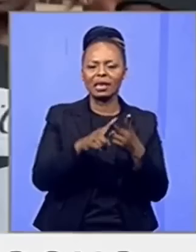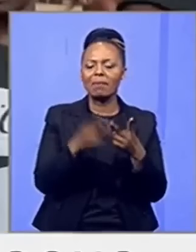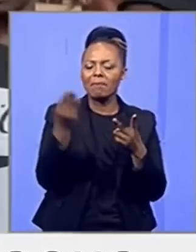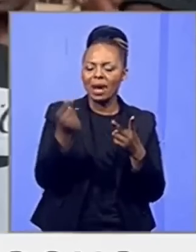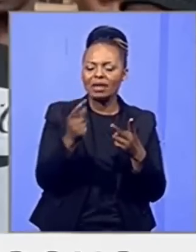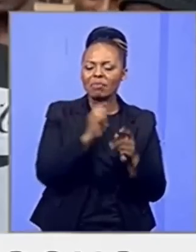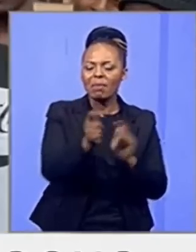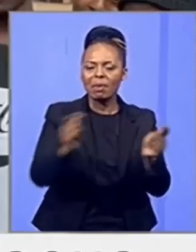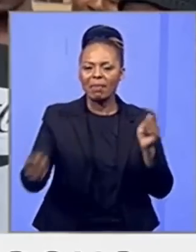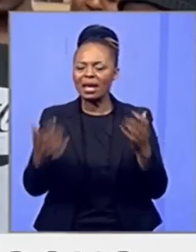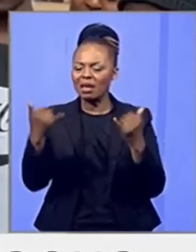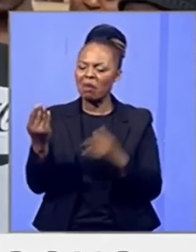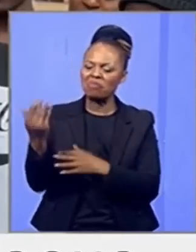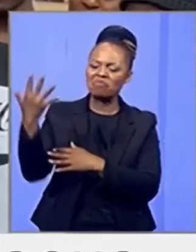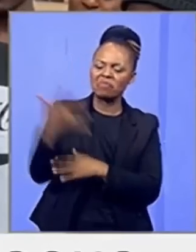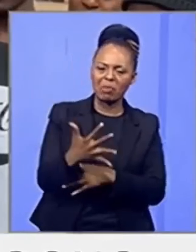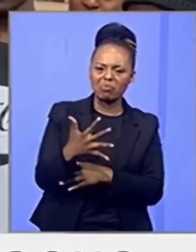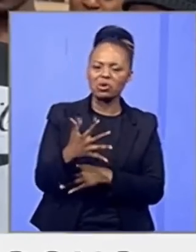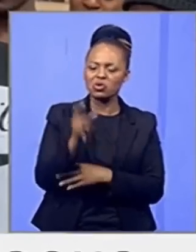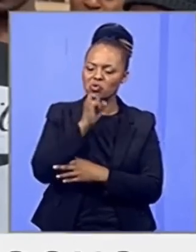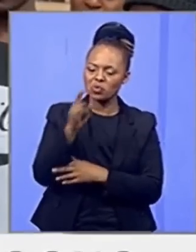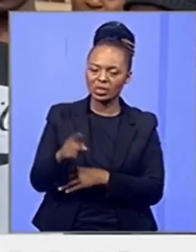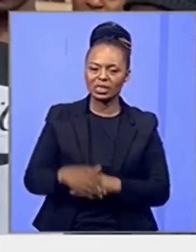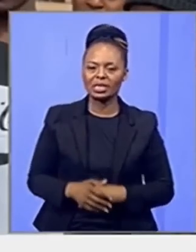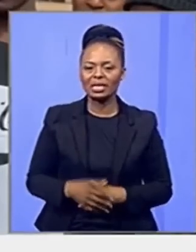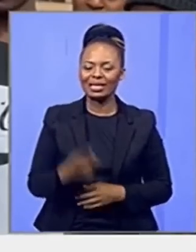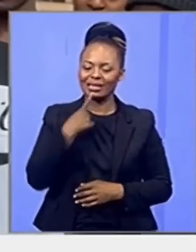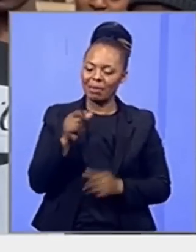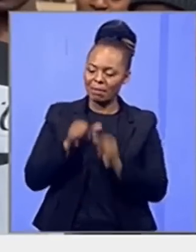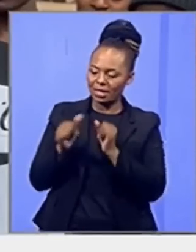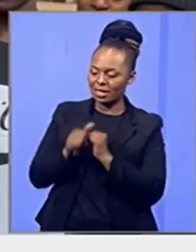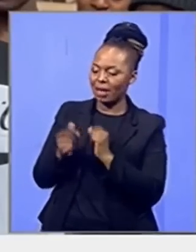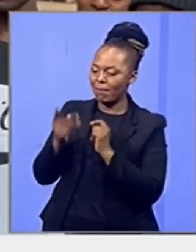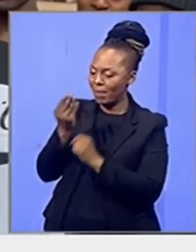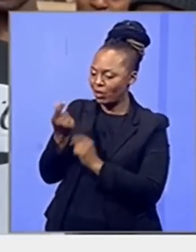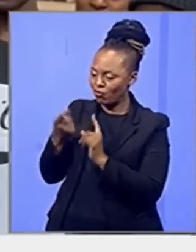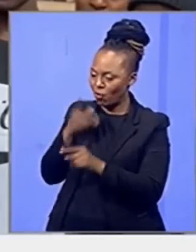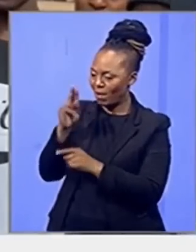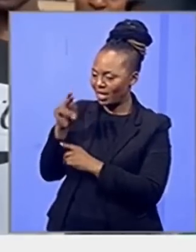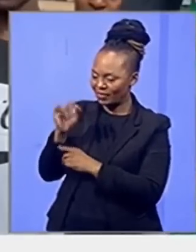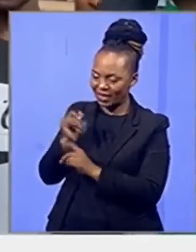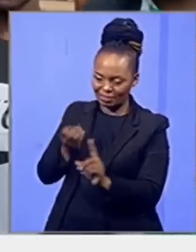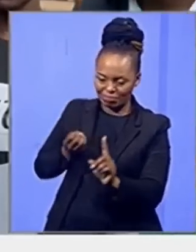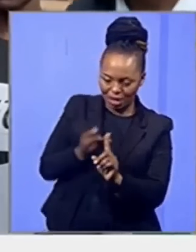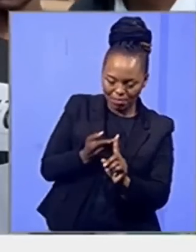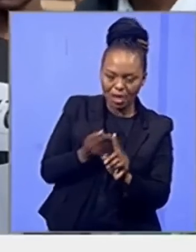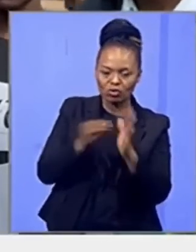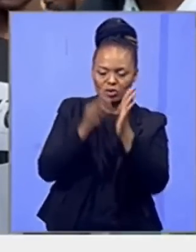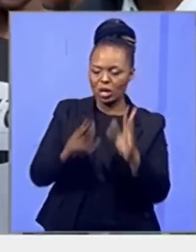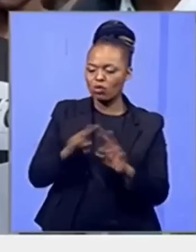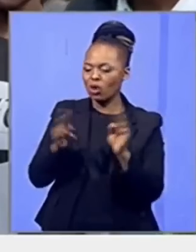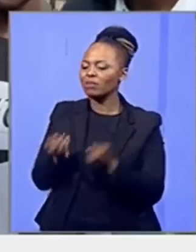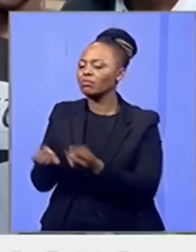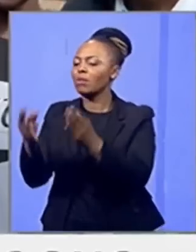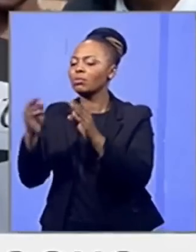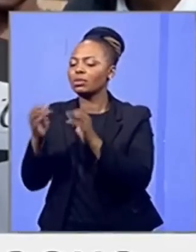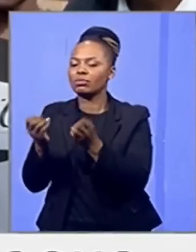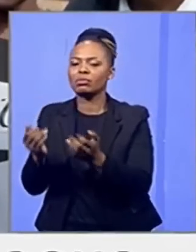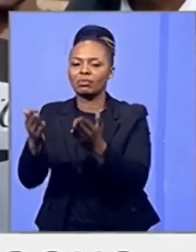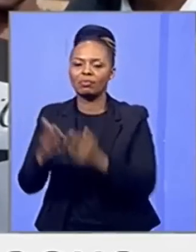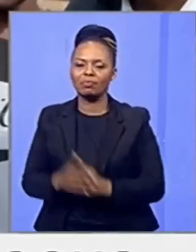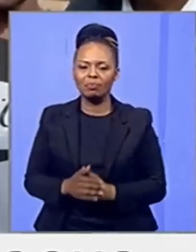bona. Baithuti ba re ba ikemišeditše go tšwela pele ka mogwanto wa bona go fihlela ge dinyakwa tša bona di sekegelwa tsebe. Ba ipiletša gape go kgoro ya thuto ya godimo ga